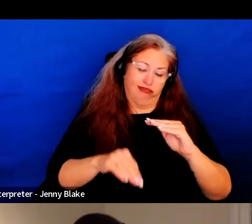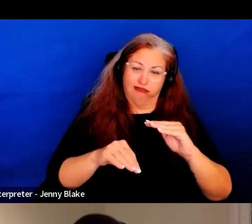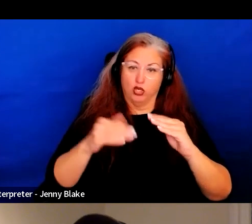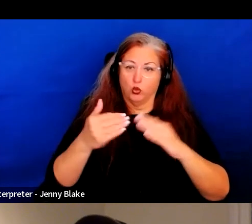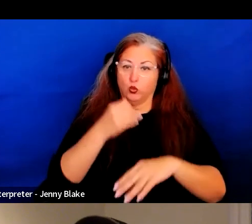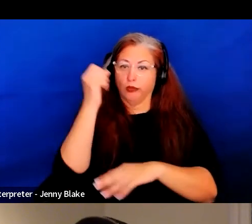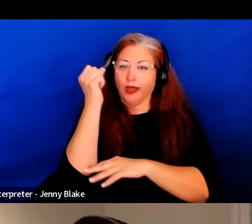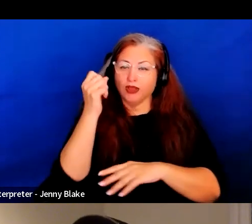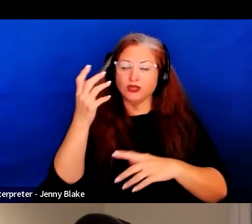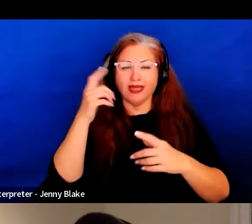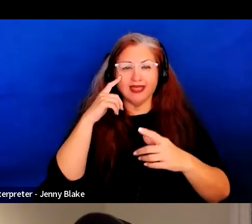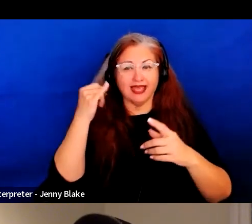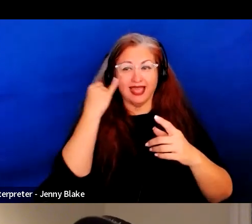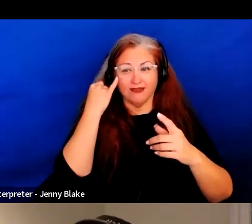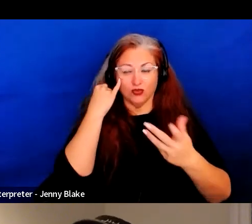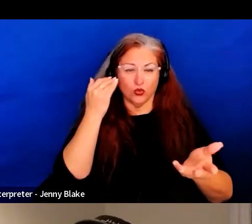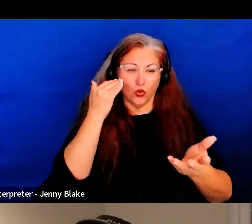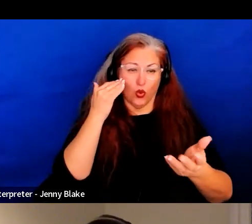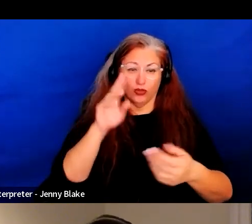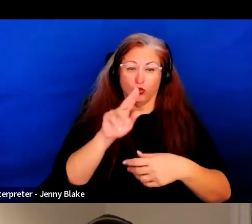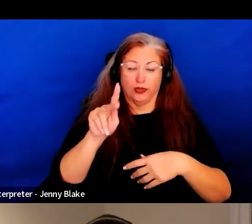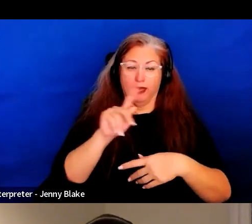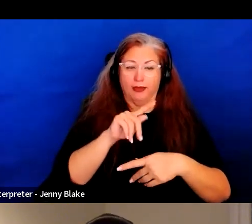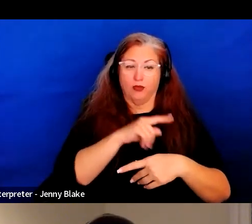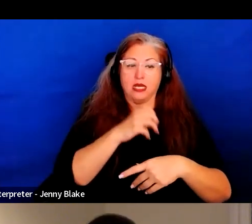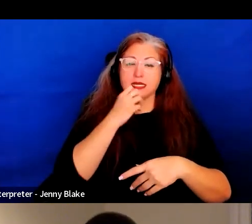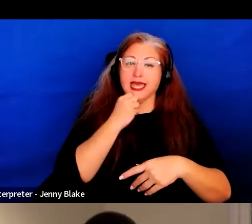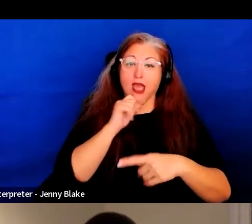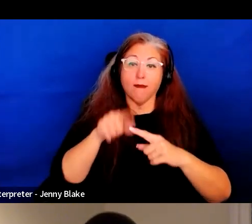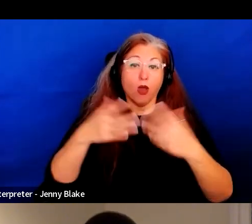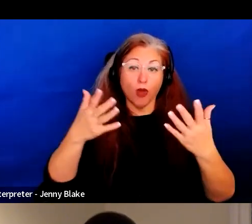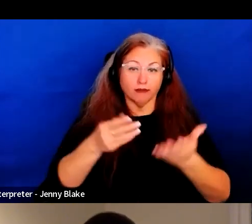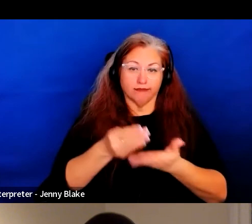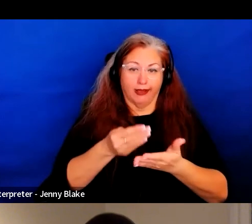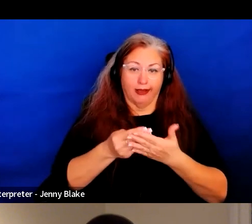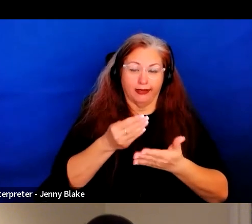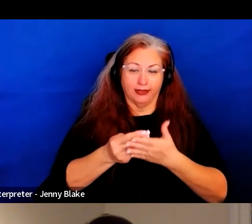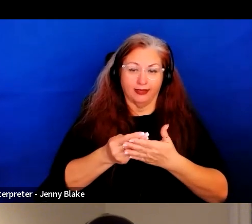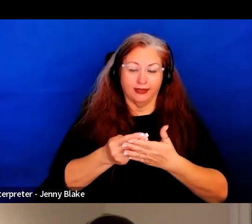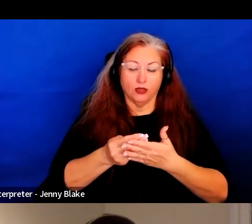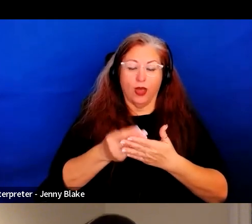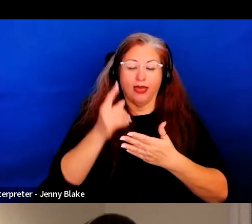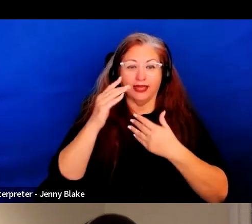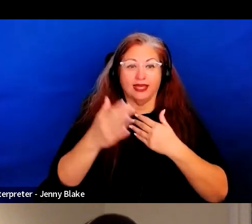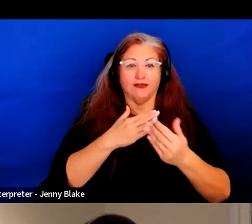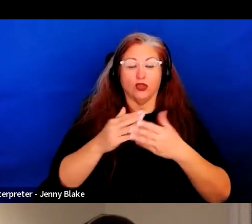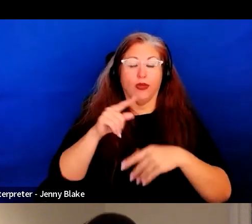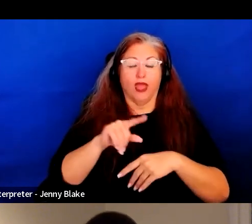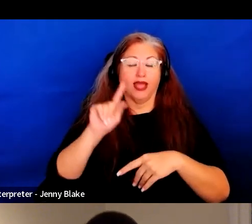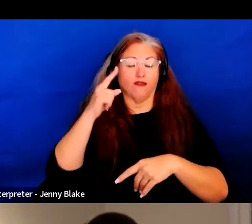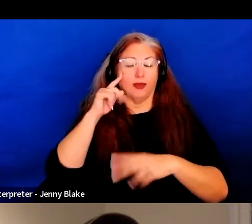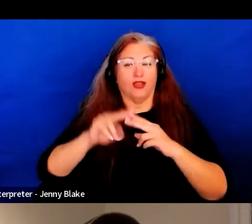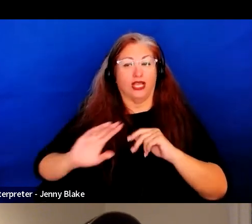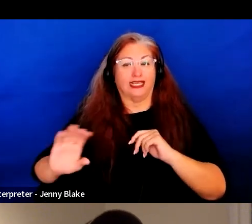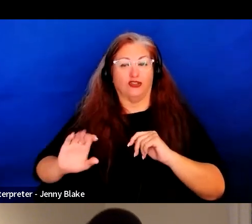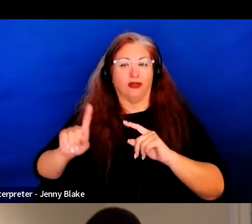I think that, you know, if we know anything about the UK, is that people care about their money. And I think that although the Conservative government has had a really